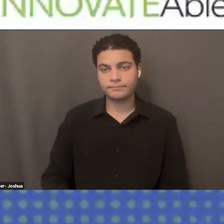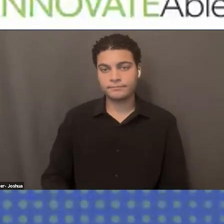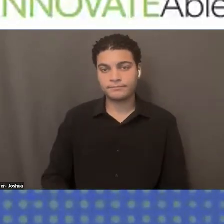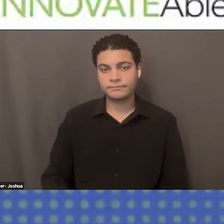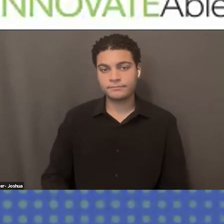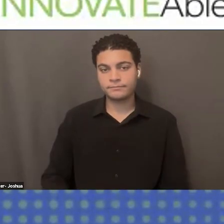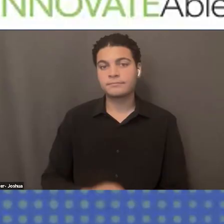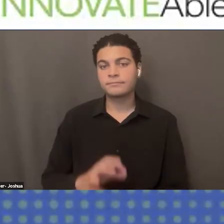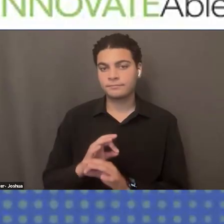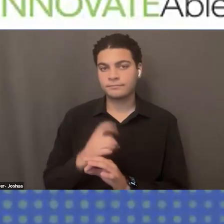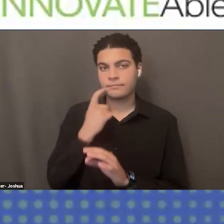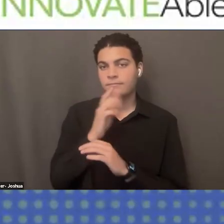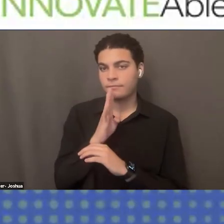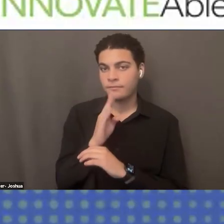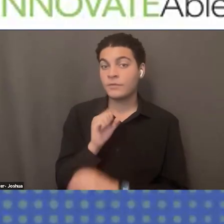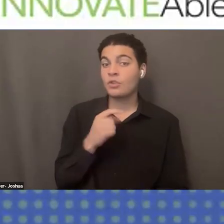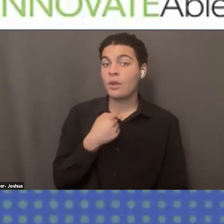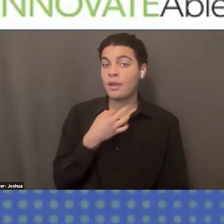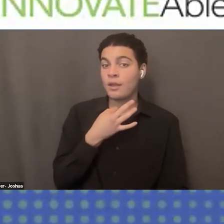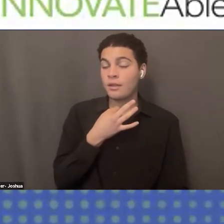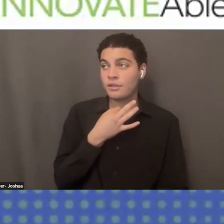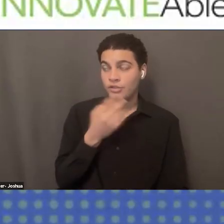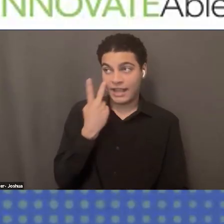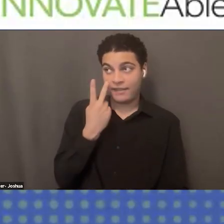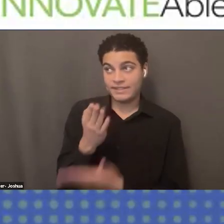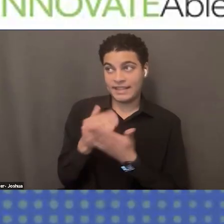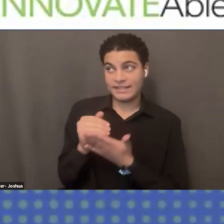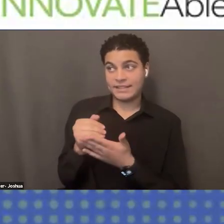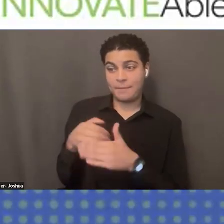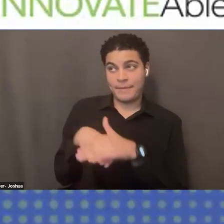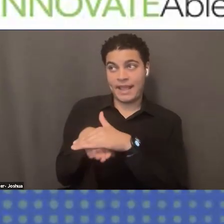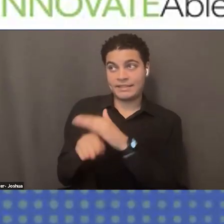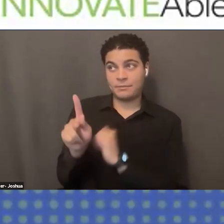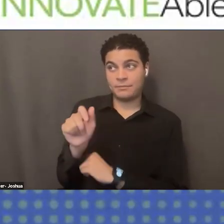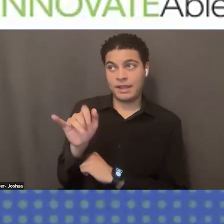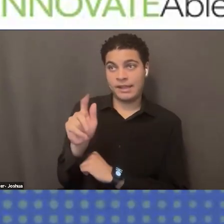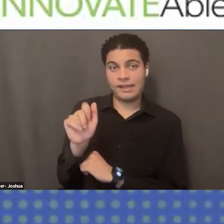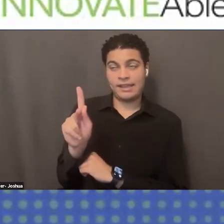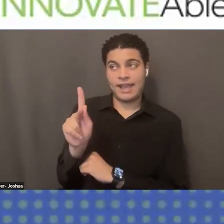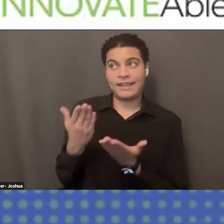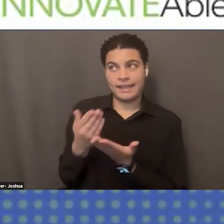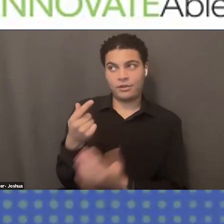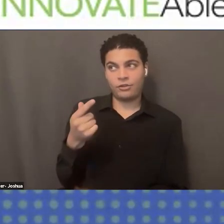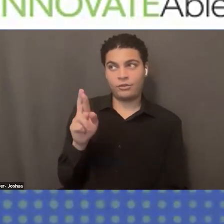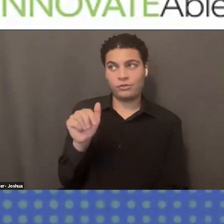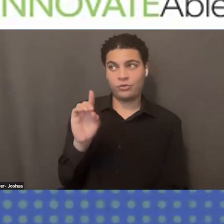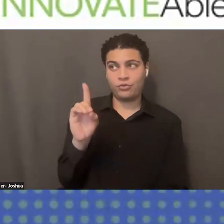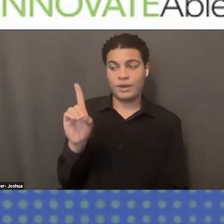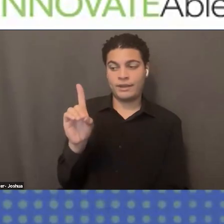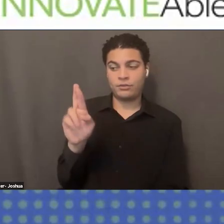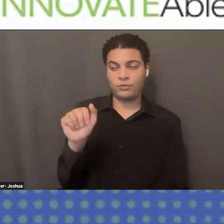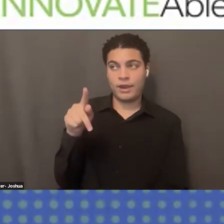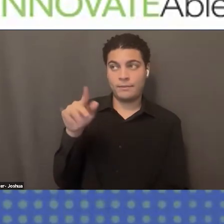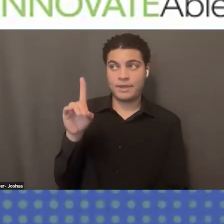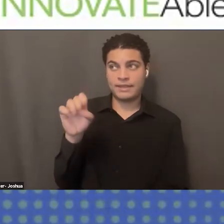Accessible kayak launches here in Grand Rapids. It's such a fantastic product, getting people out on the water and making everyone feel